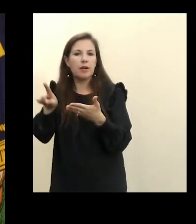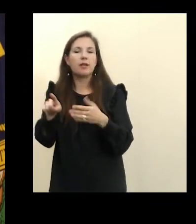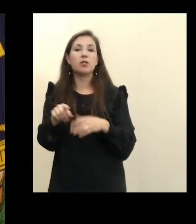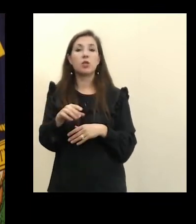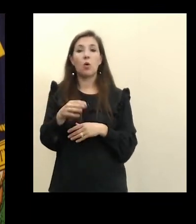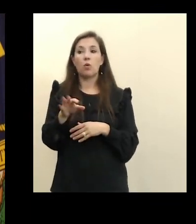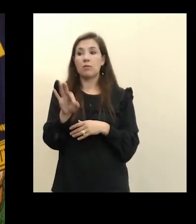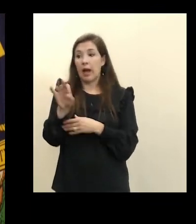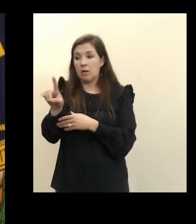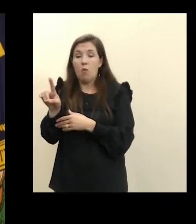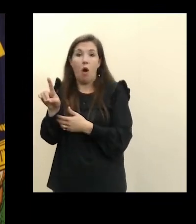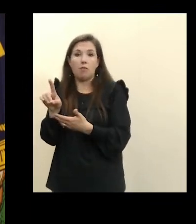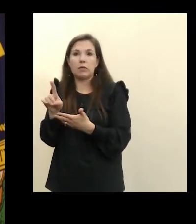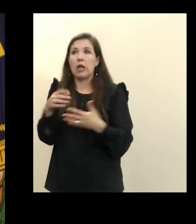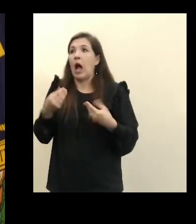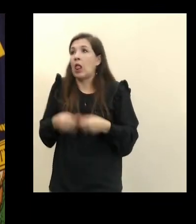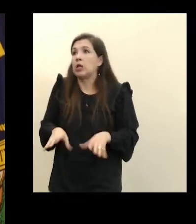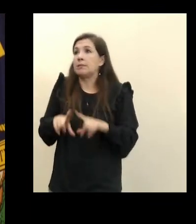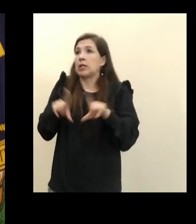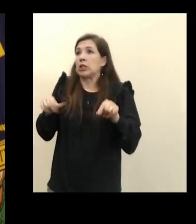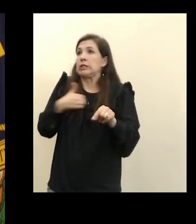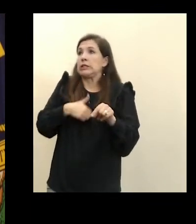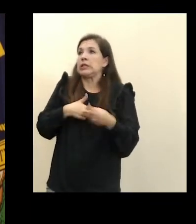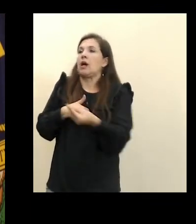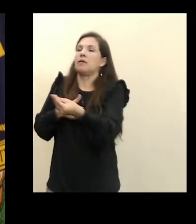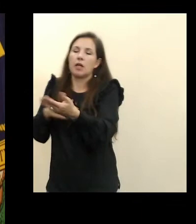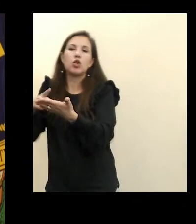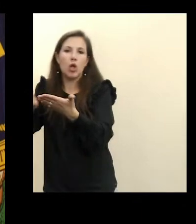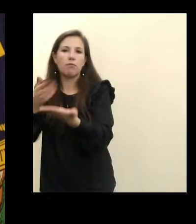received late last night, that were not allowed in.